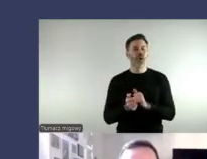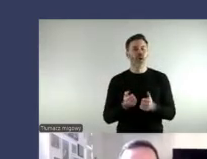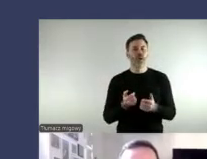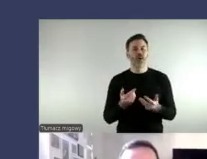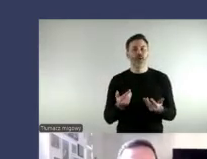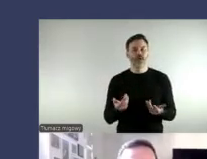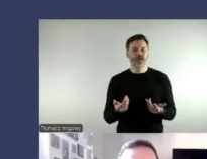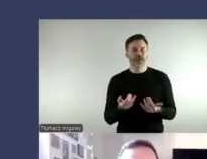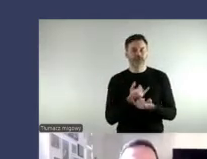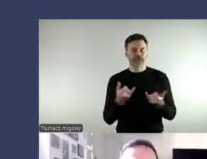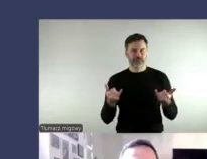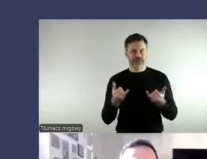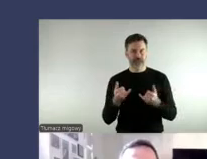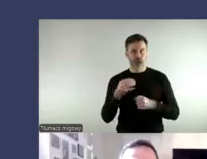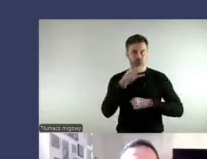related